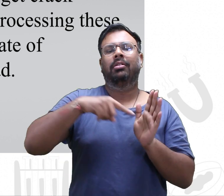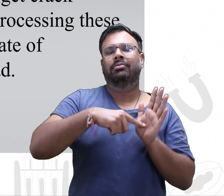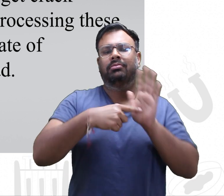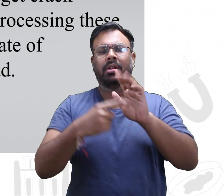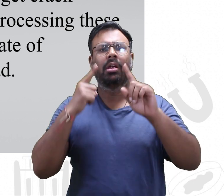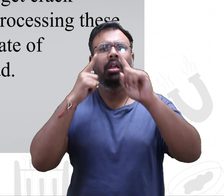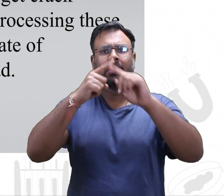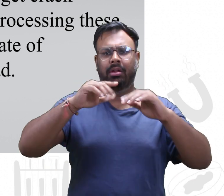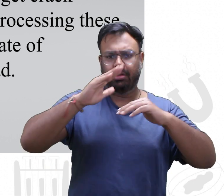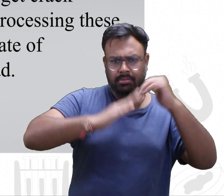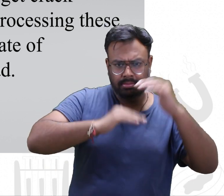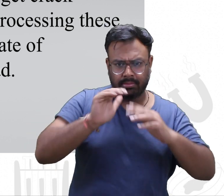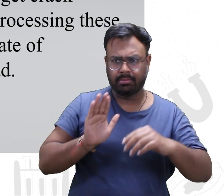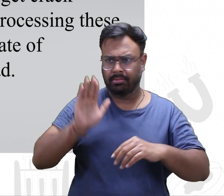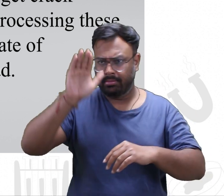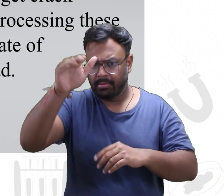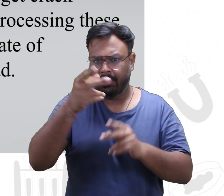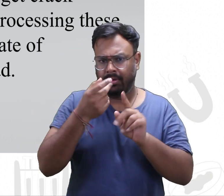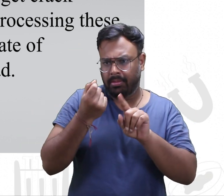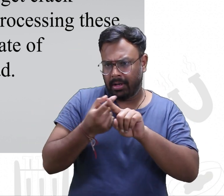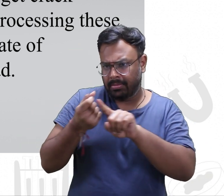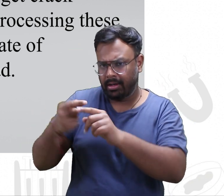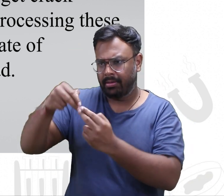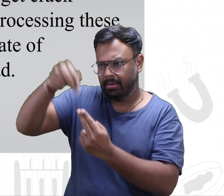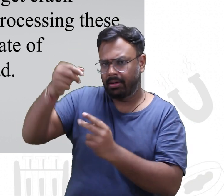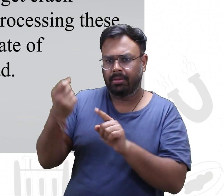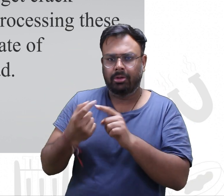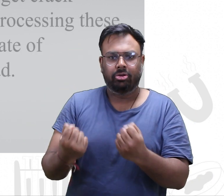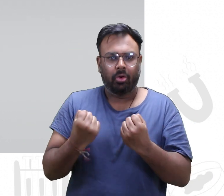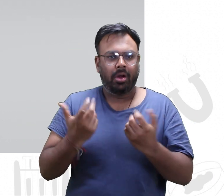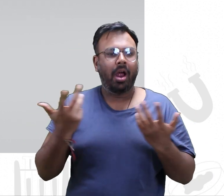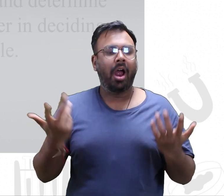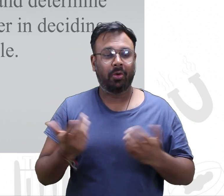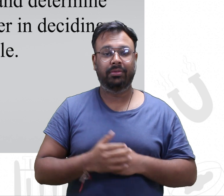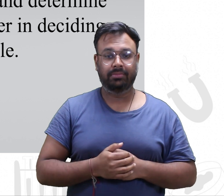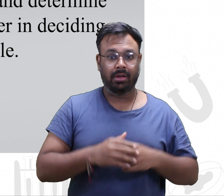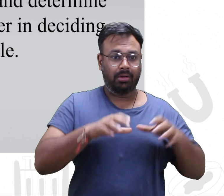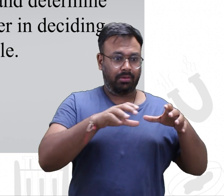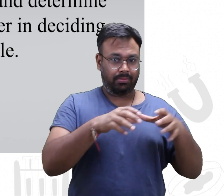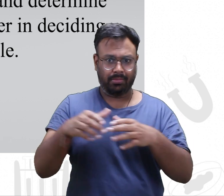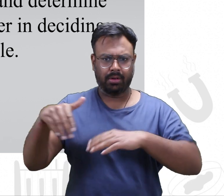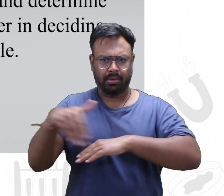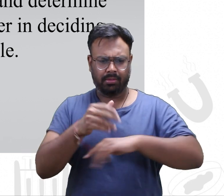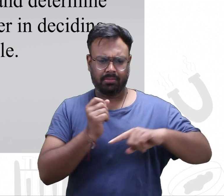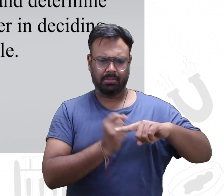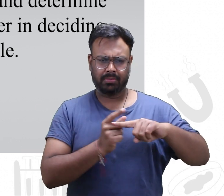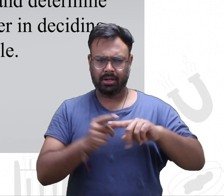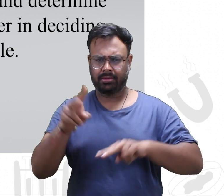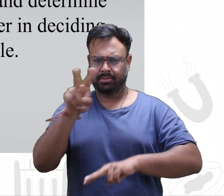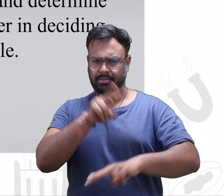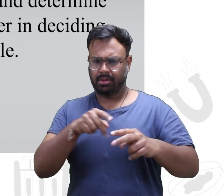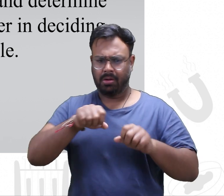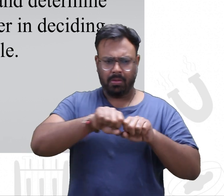data, we will be able to determine the rate of propagation of crack for a specified load. These properties are used by the engineer